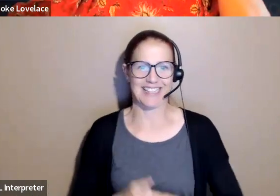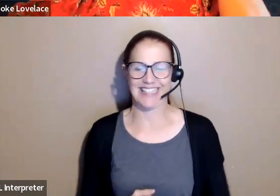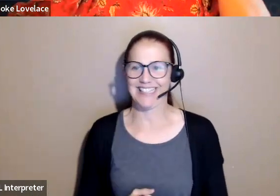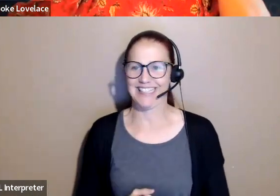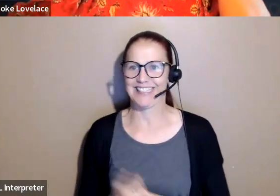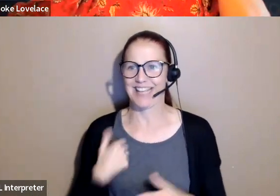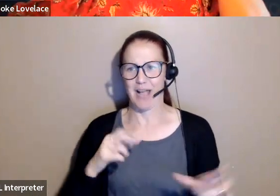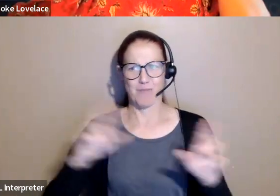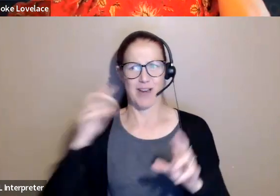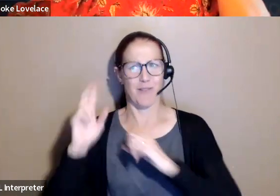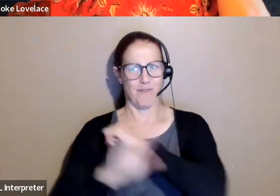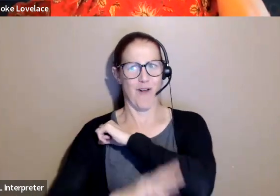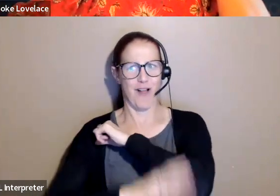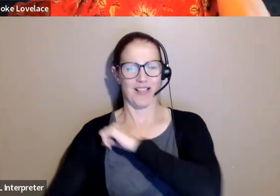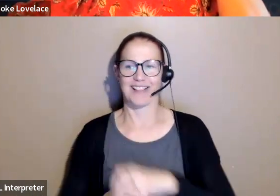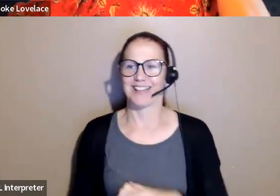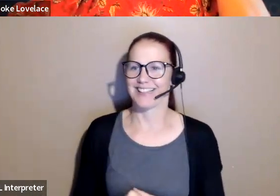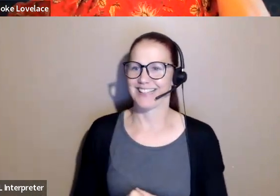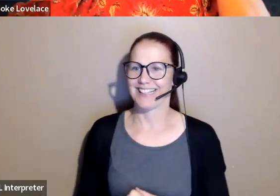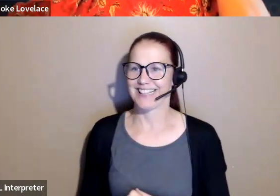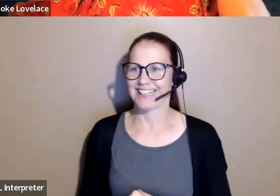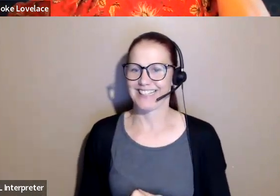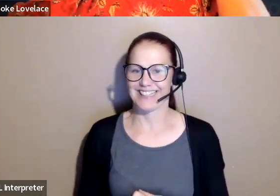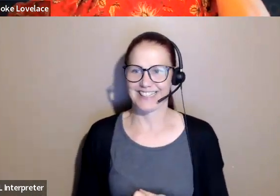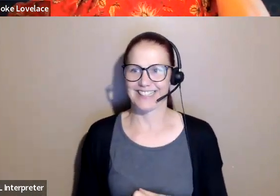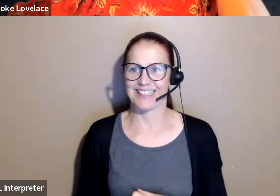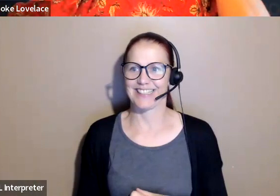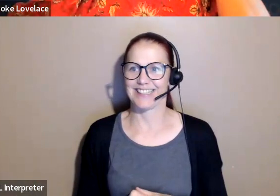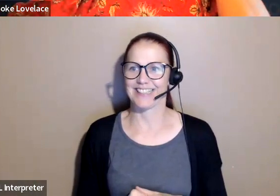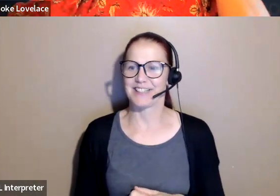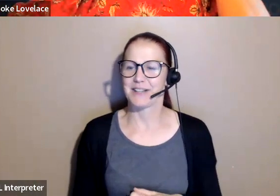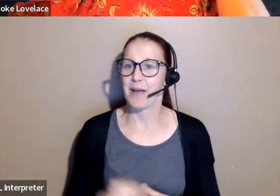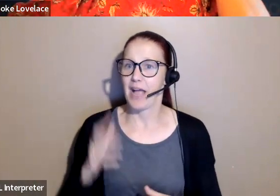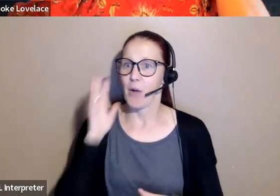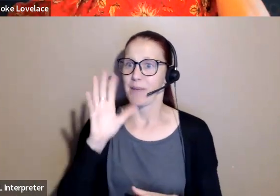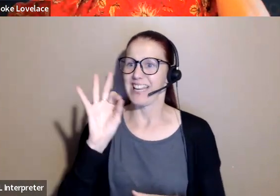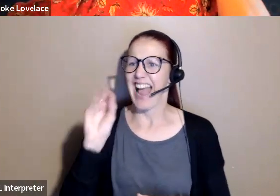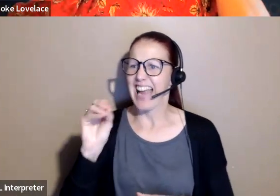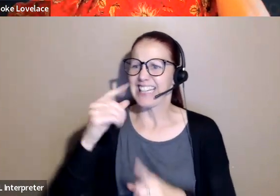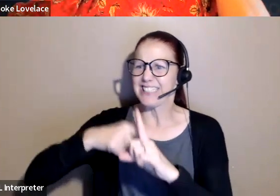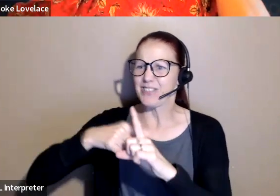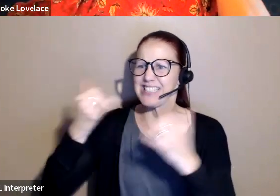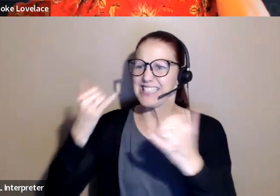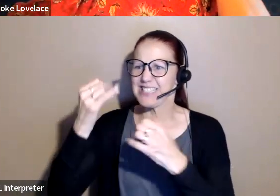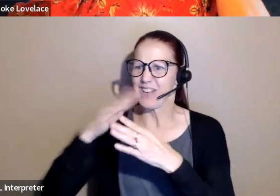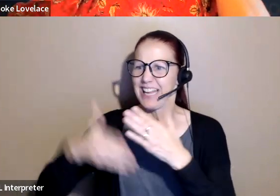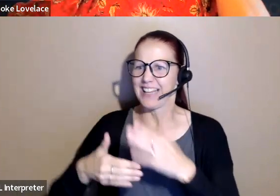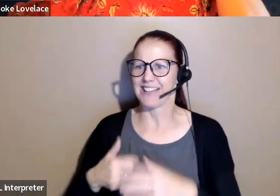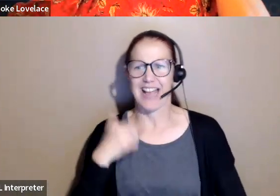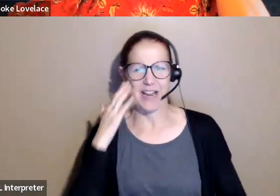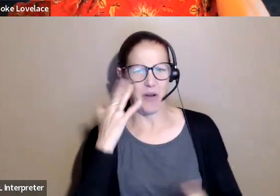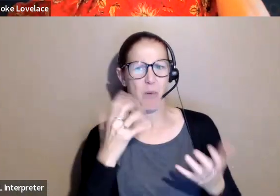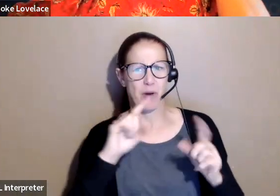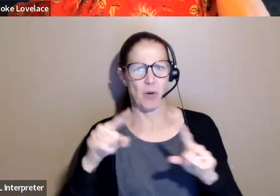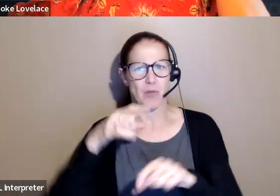I'm ready for fall. It's going to be 90 this weekend. I know I wanted to go to